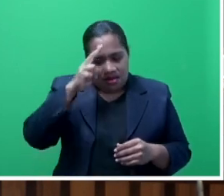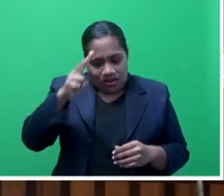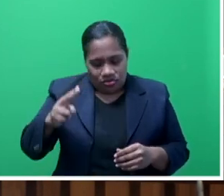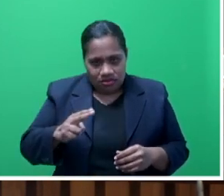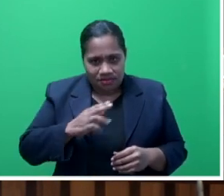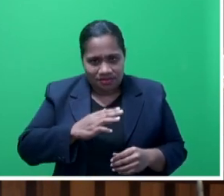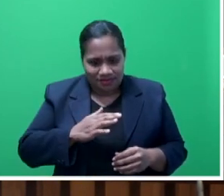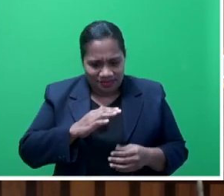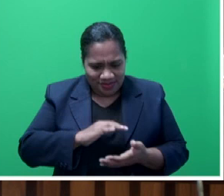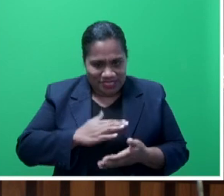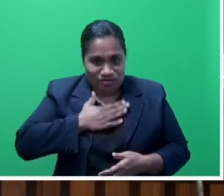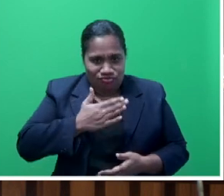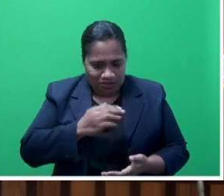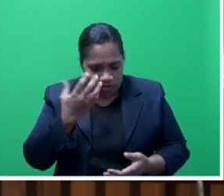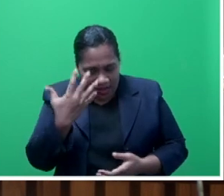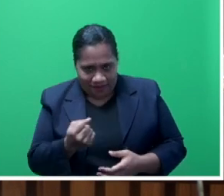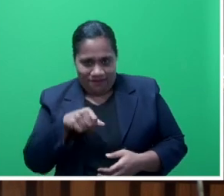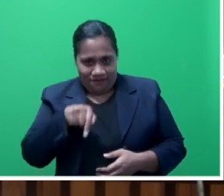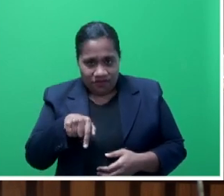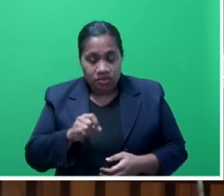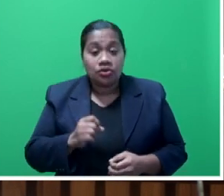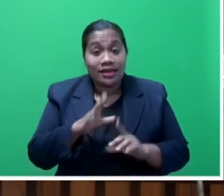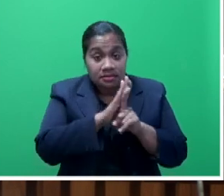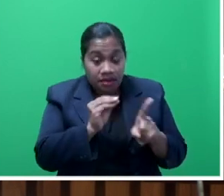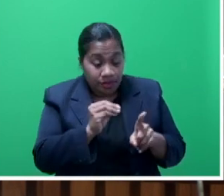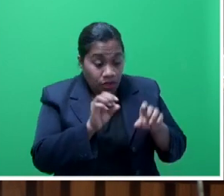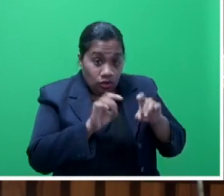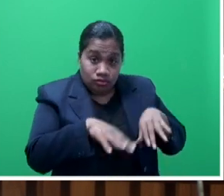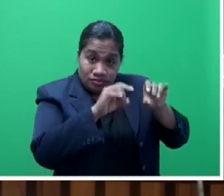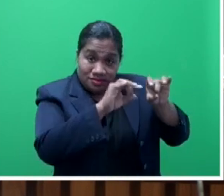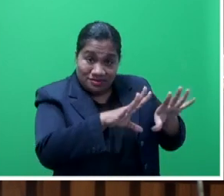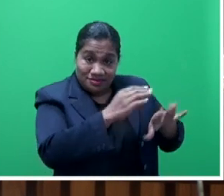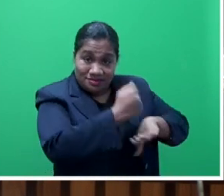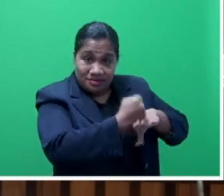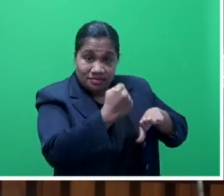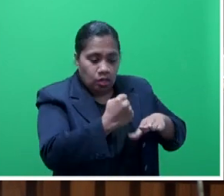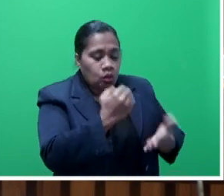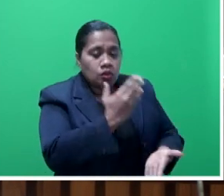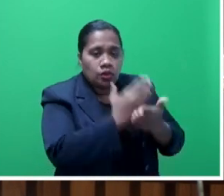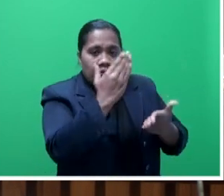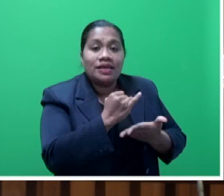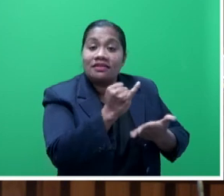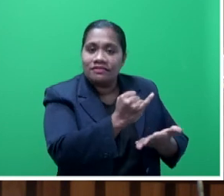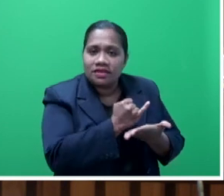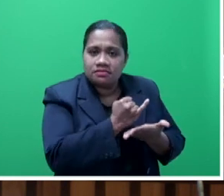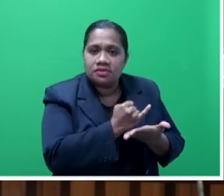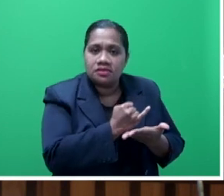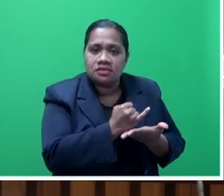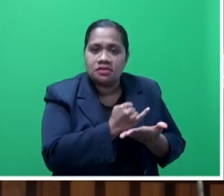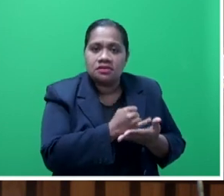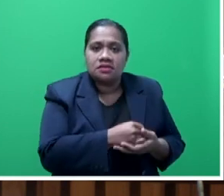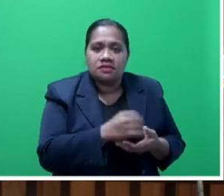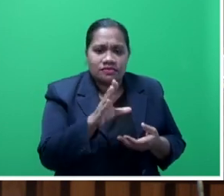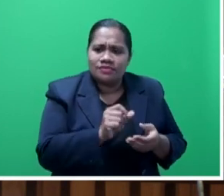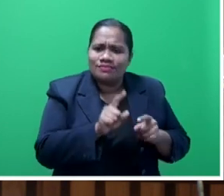I'll give you an example. Recently, the Australian federal government stopped investments or investment deals by various states